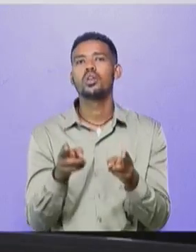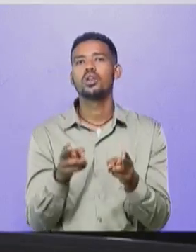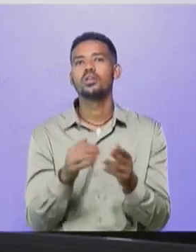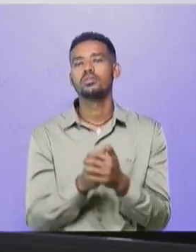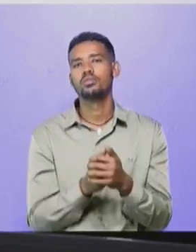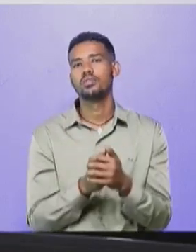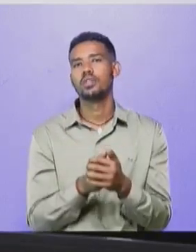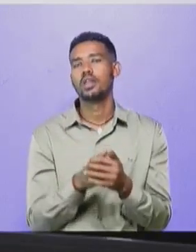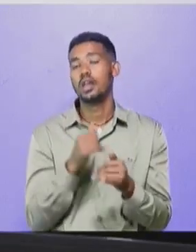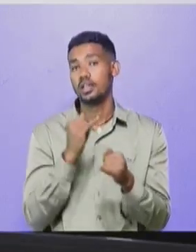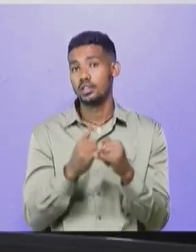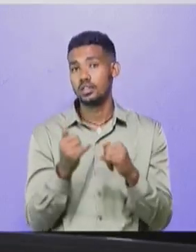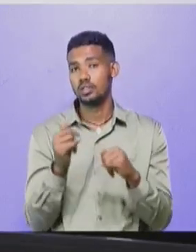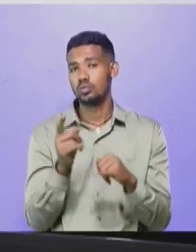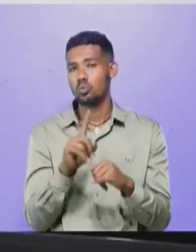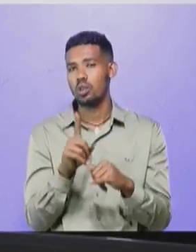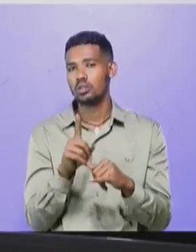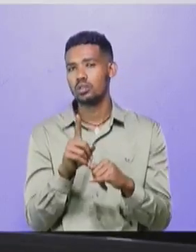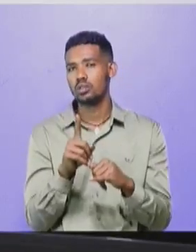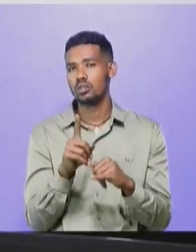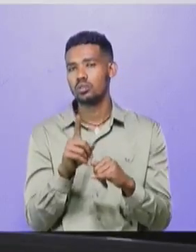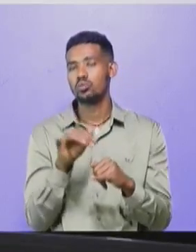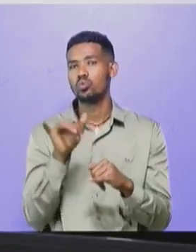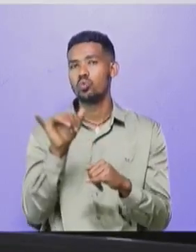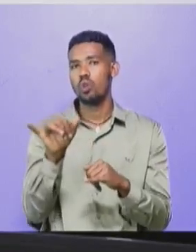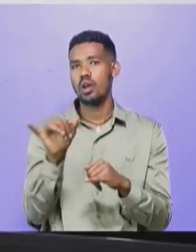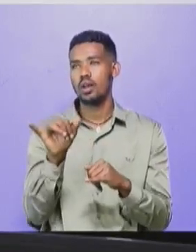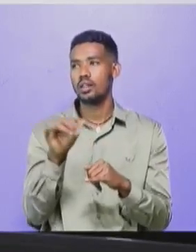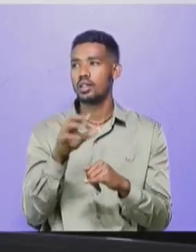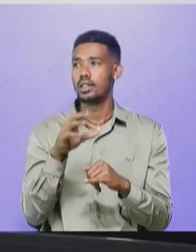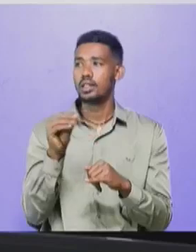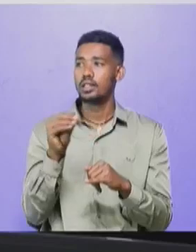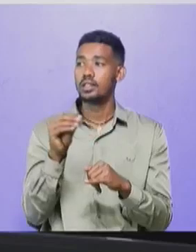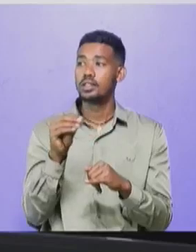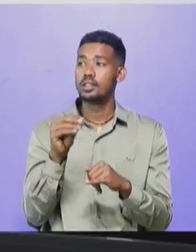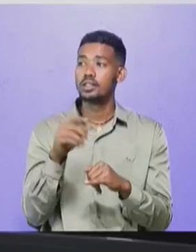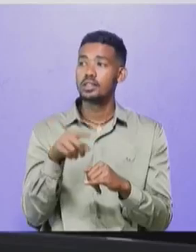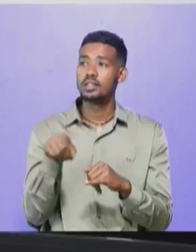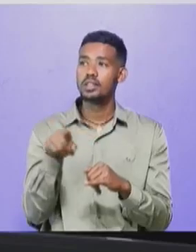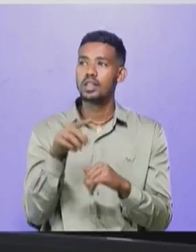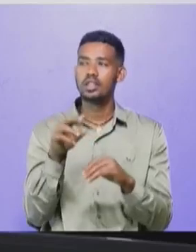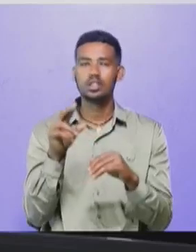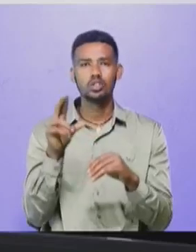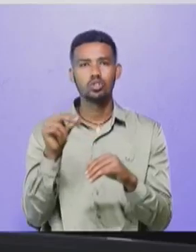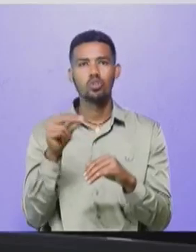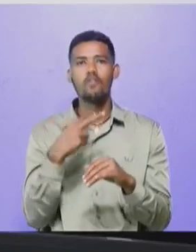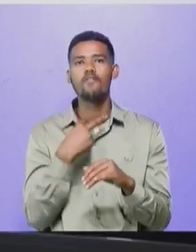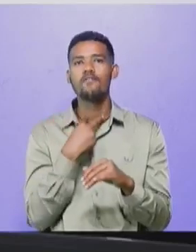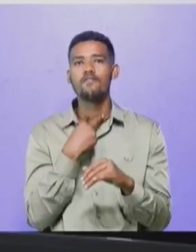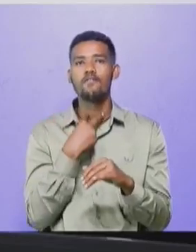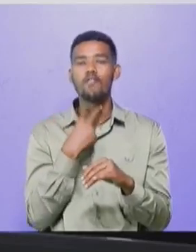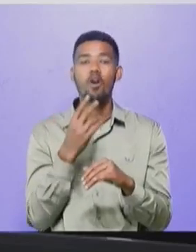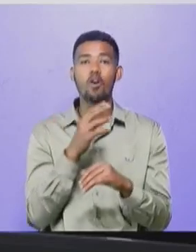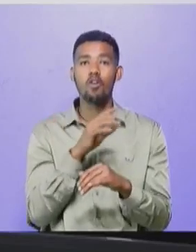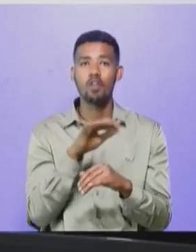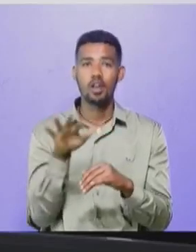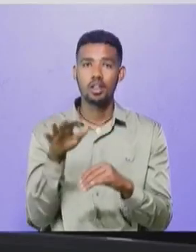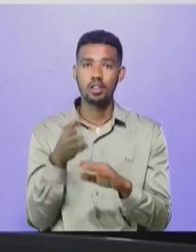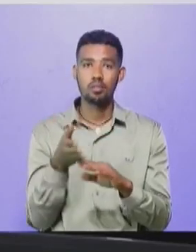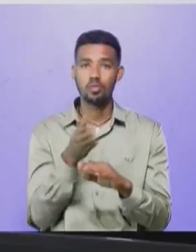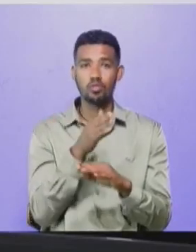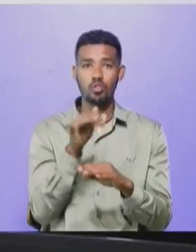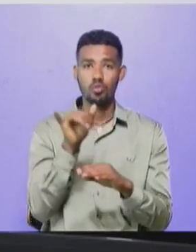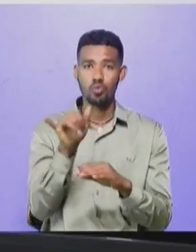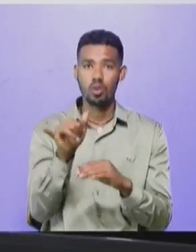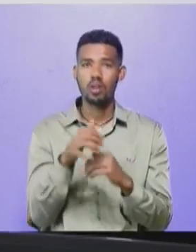Story. Ending with what? Y. And also, there is no vowel later before Y. Look